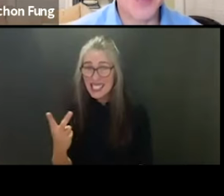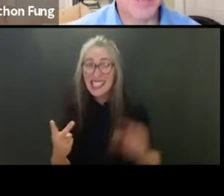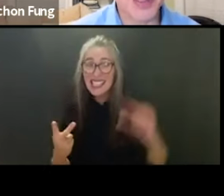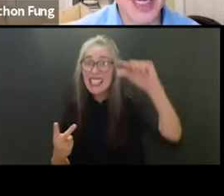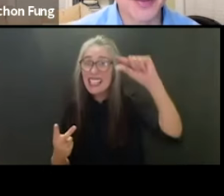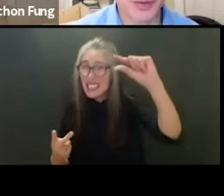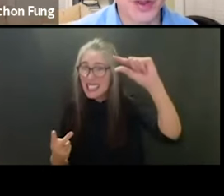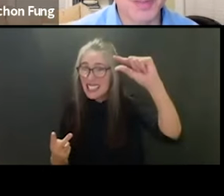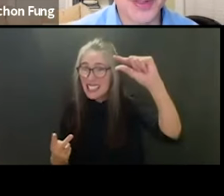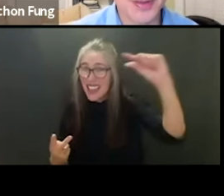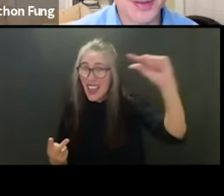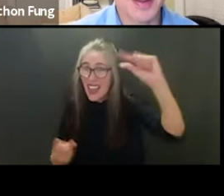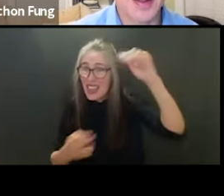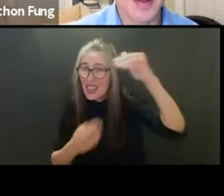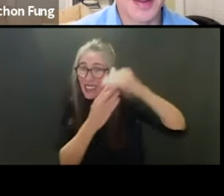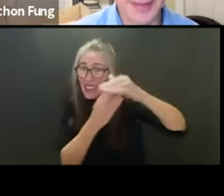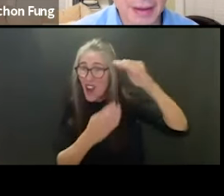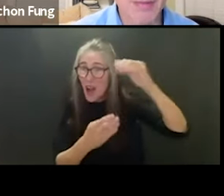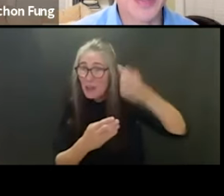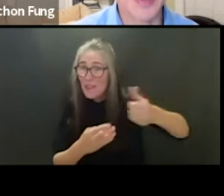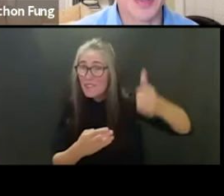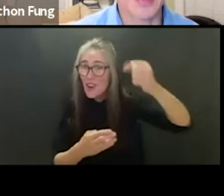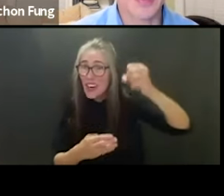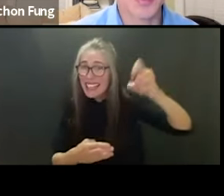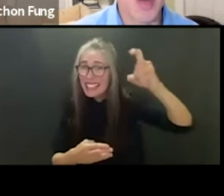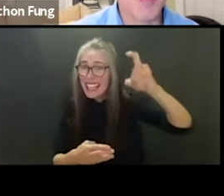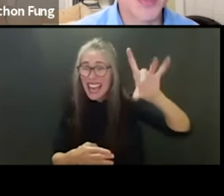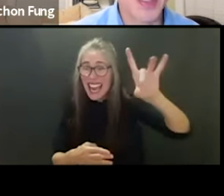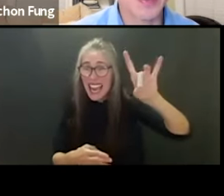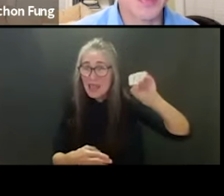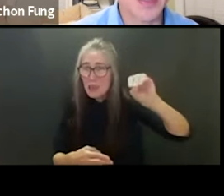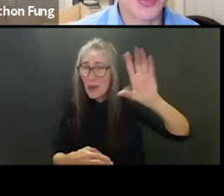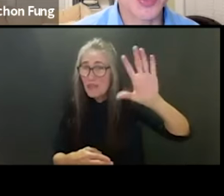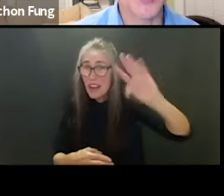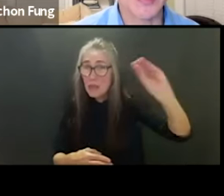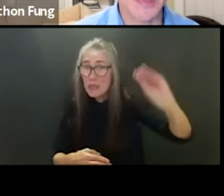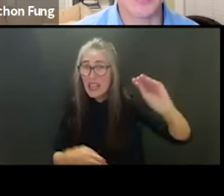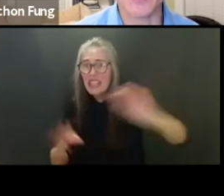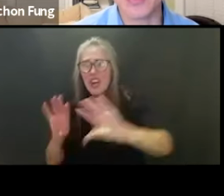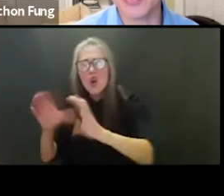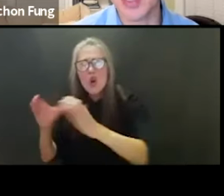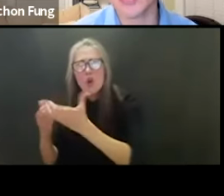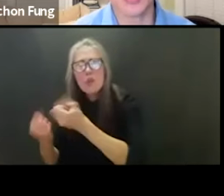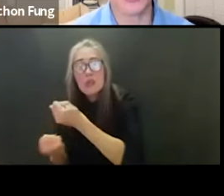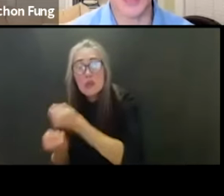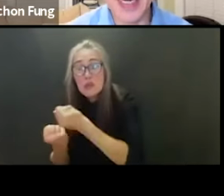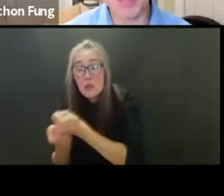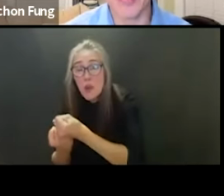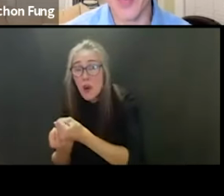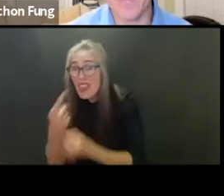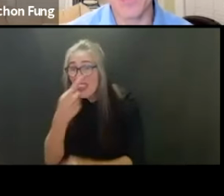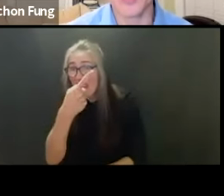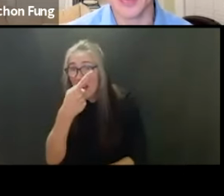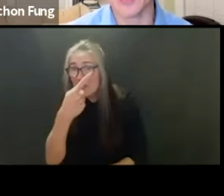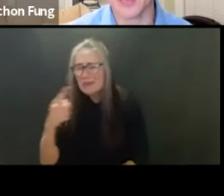70% of groups in their reckoning represent the interests of executives who constitute 8